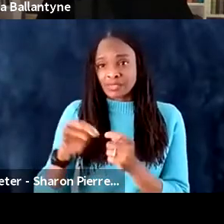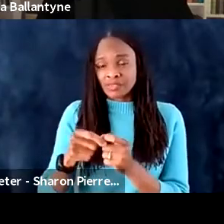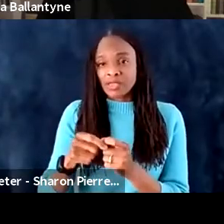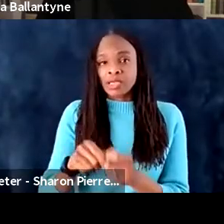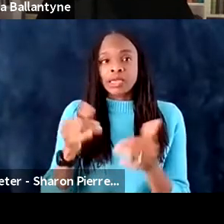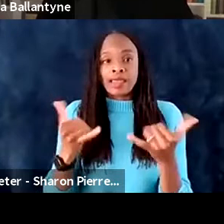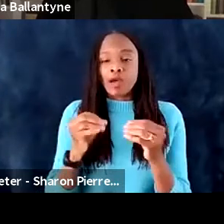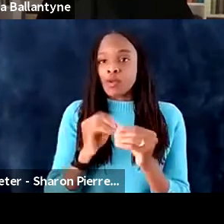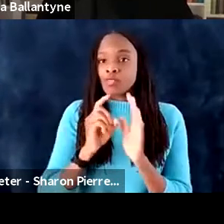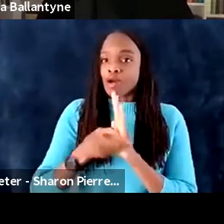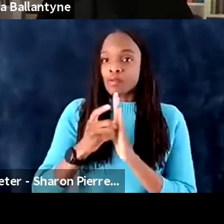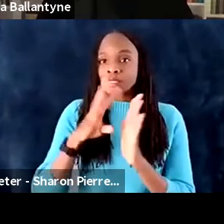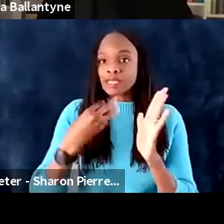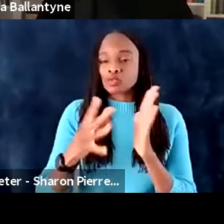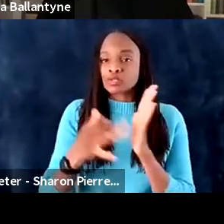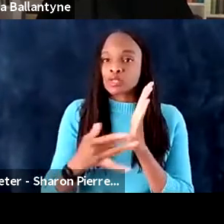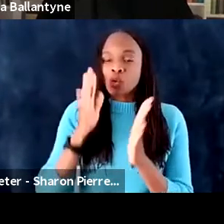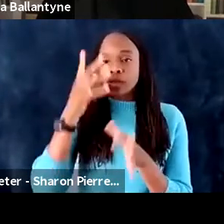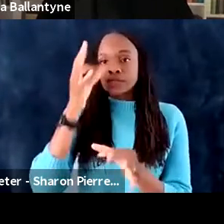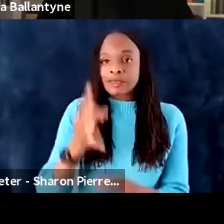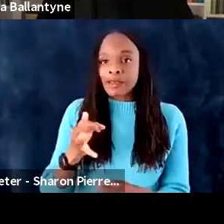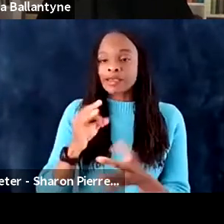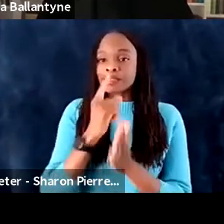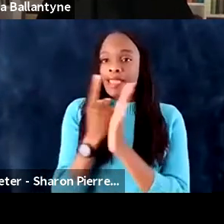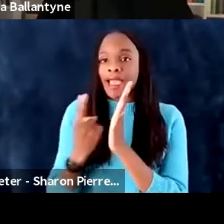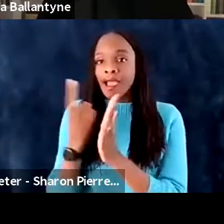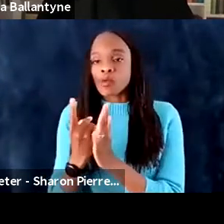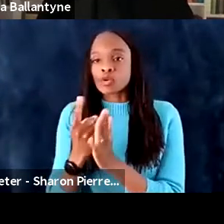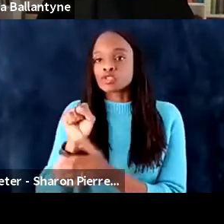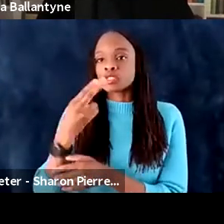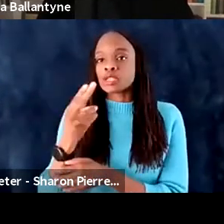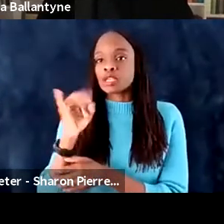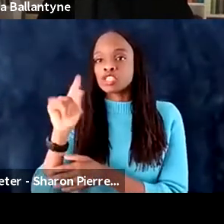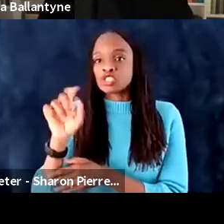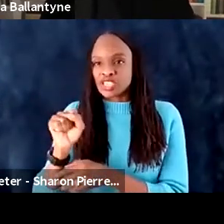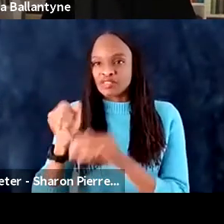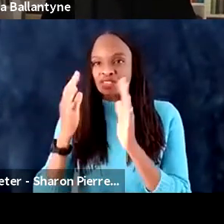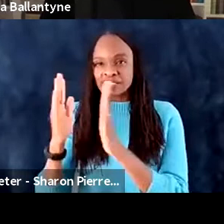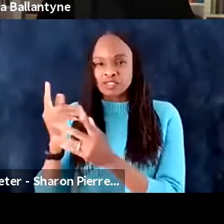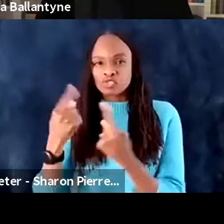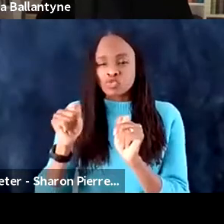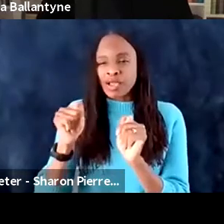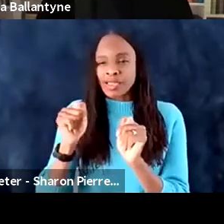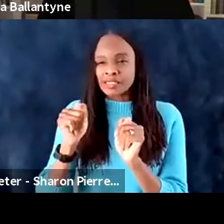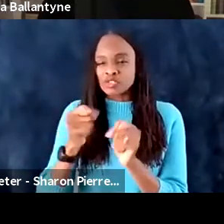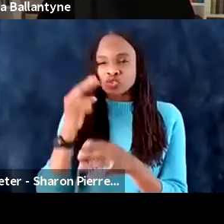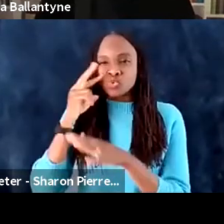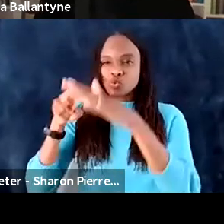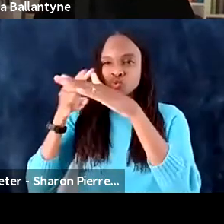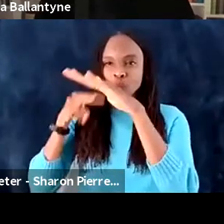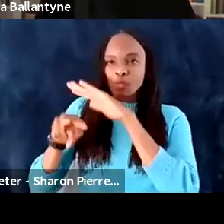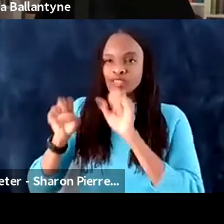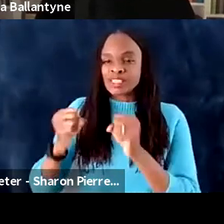automated scheduling technologies that determine hours and shifts by essentially trying to predict how much labor is going to be required and